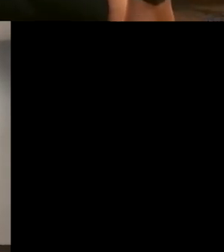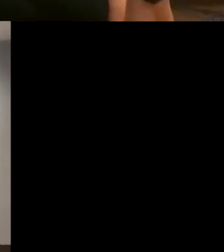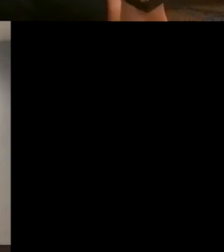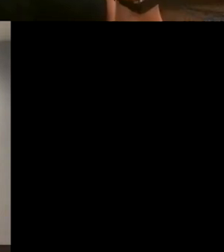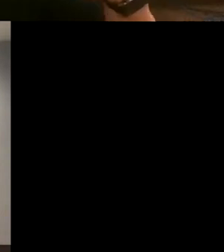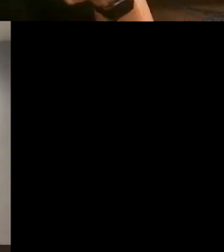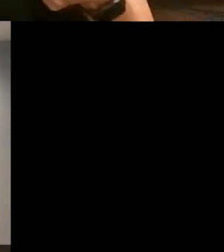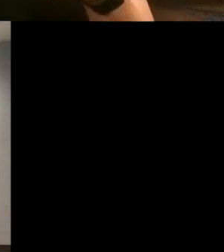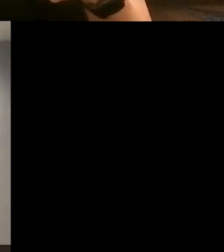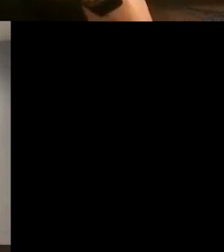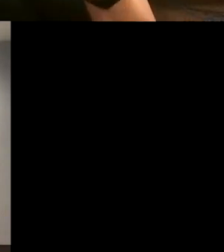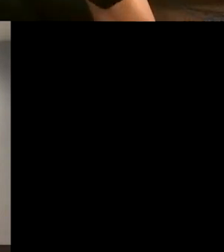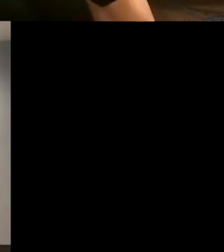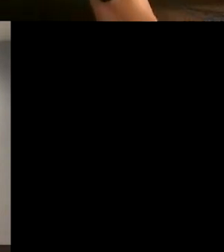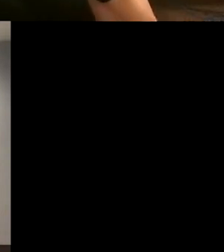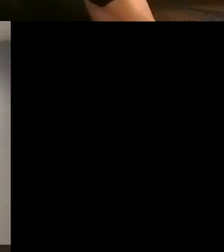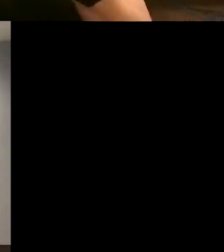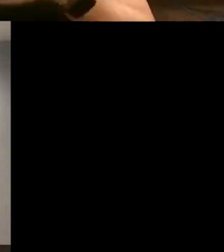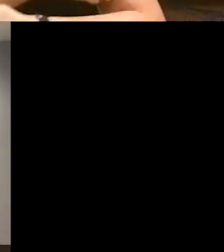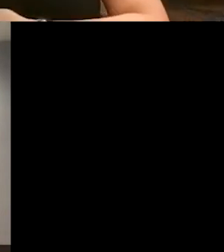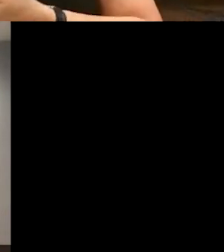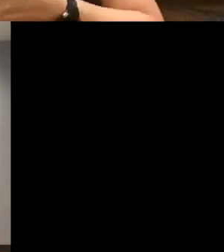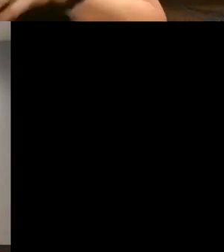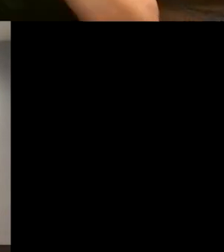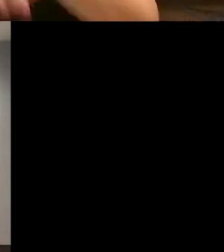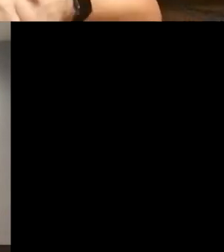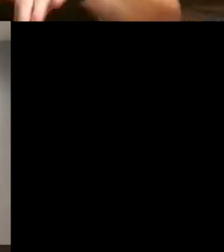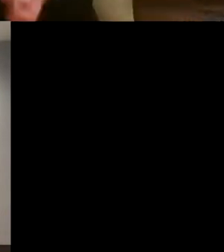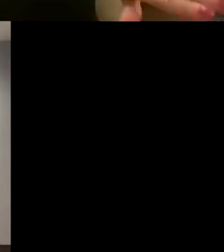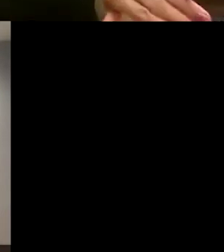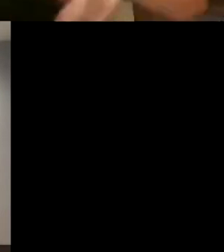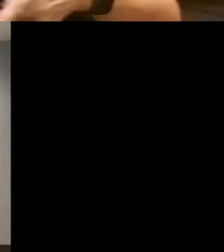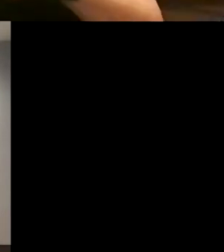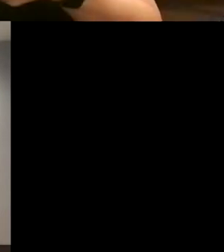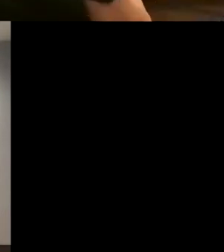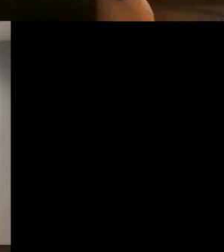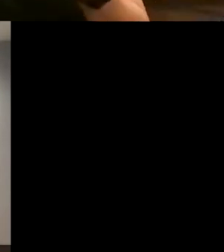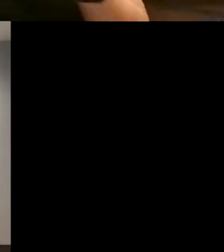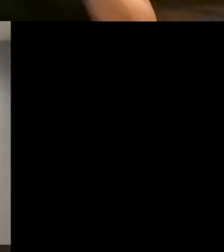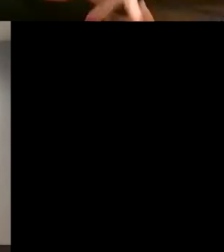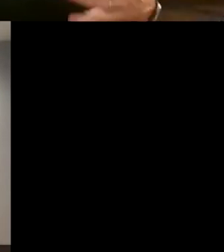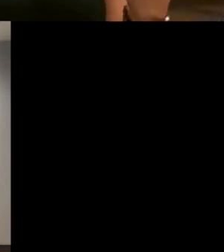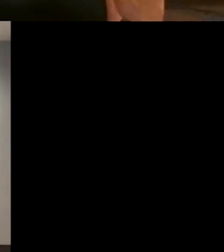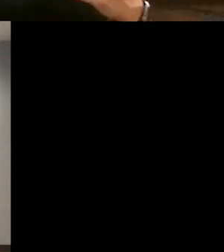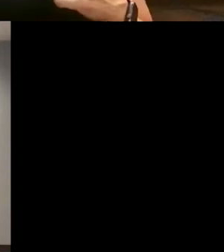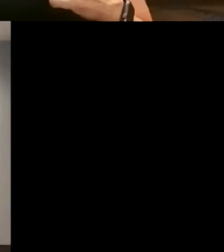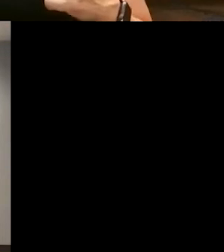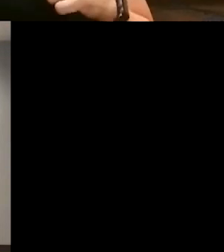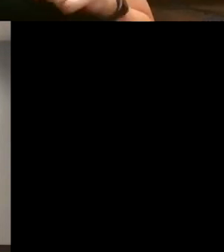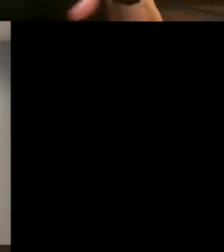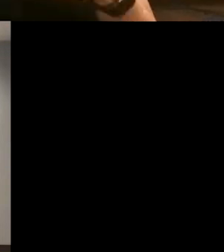who abusively use power. So that's the way I think about it. And I think we do then whatever we can